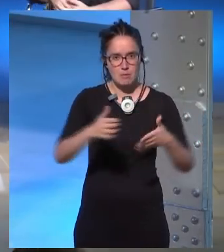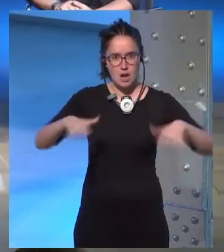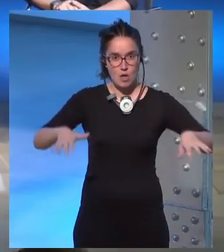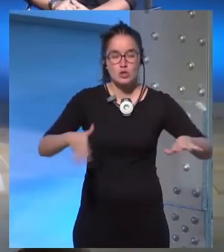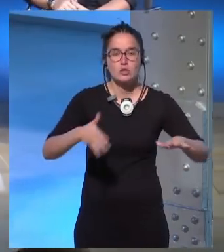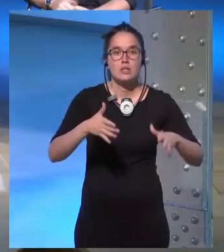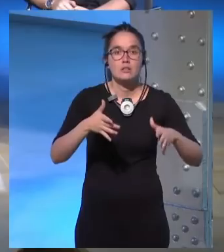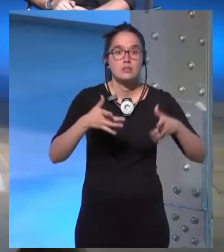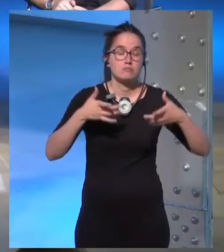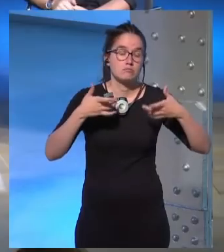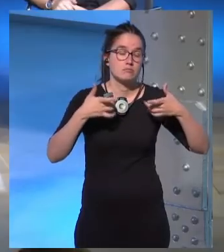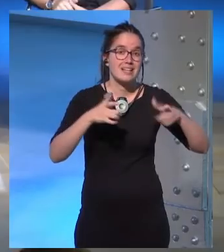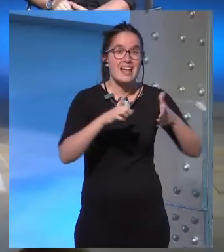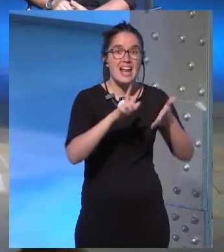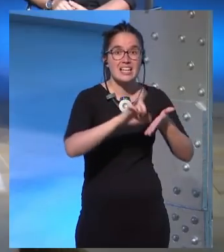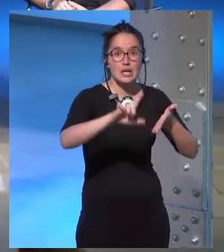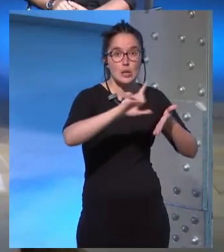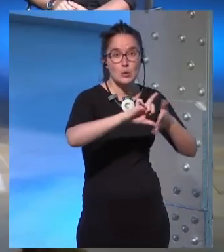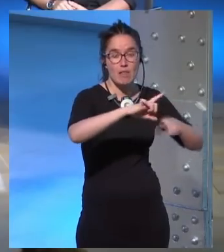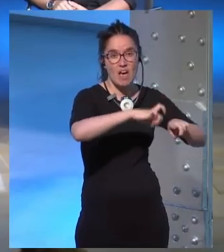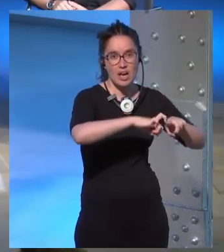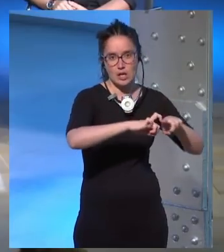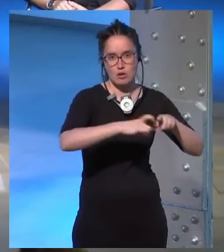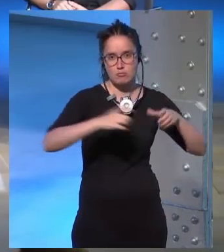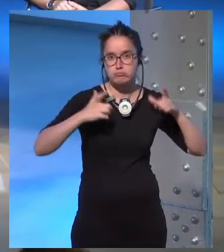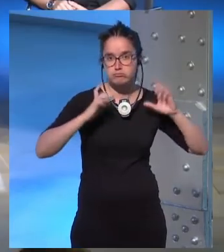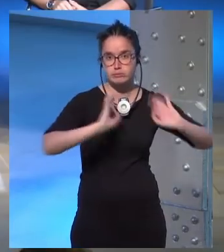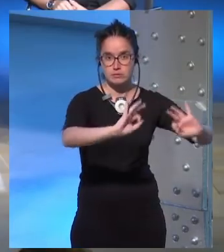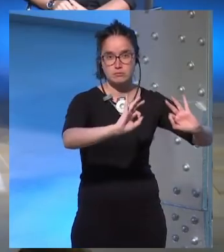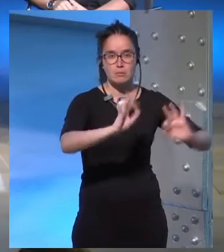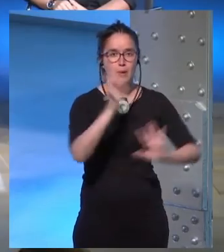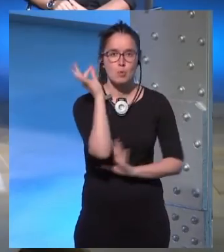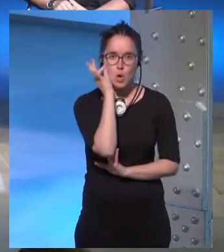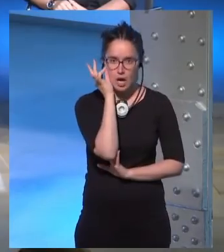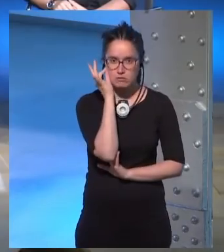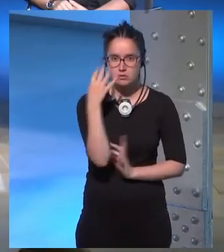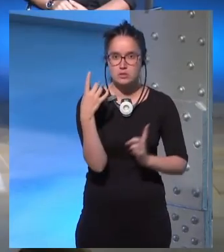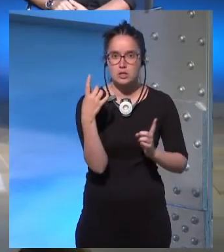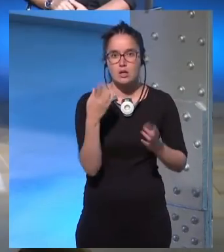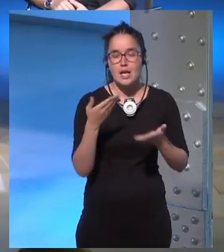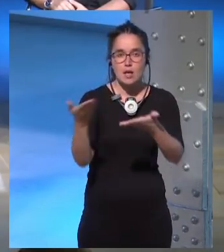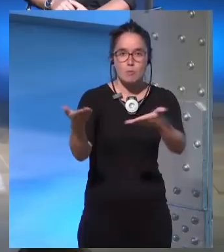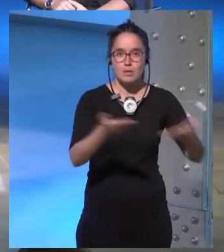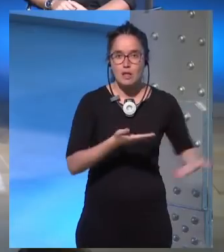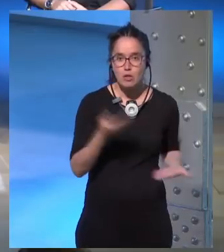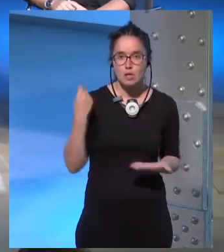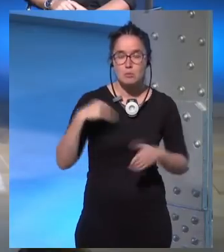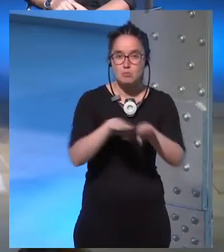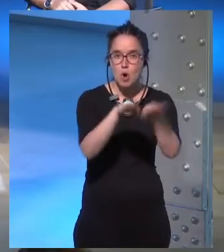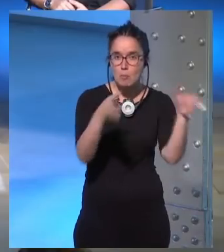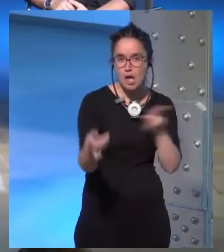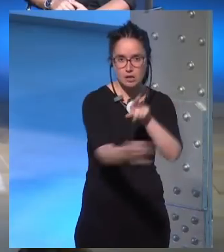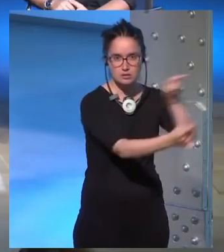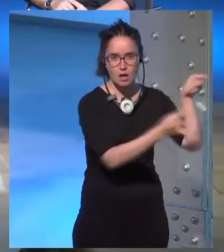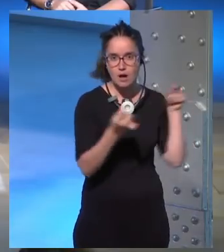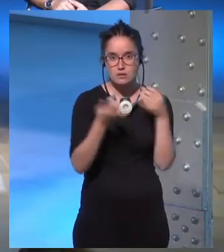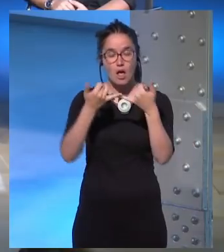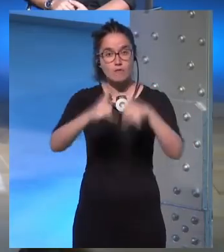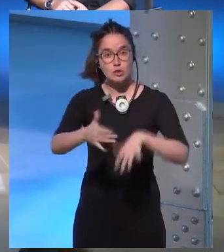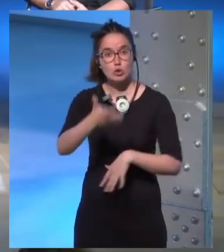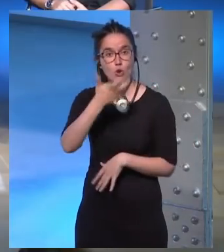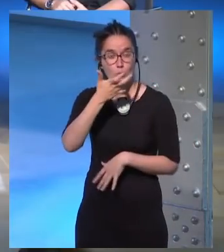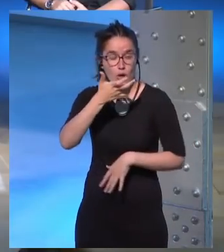have segregated spaces, genre literature spaces devoted only to feminine